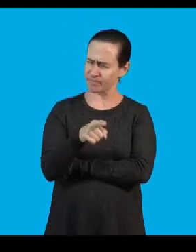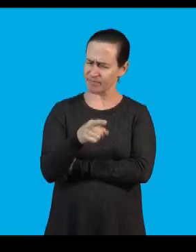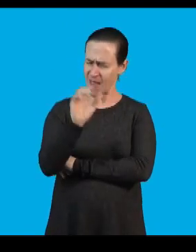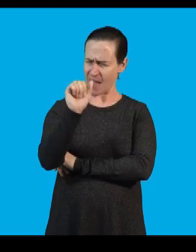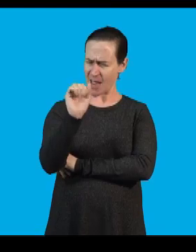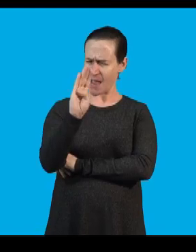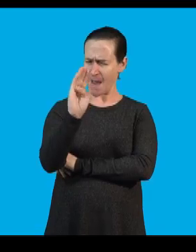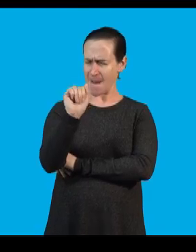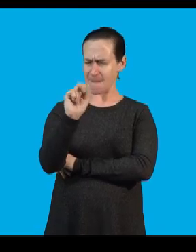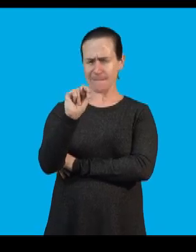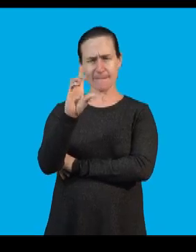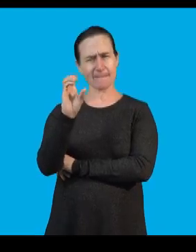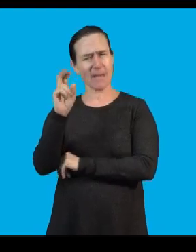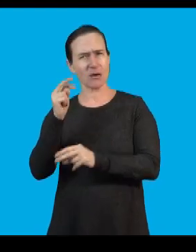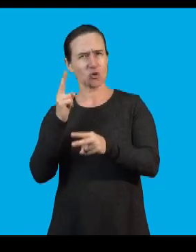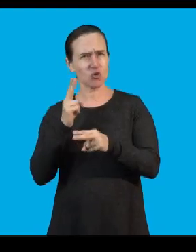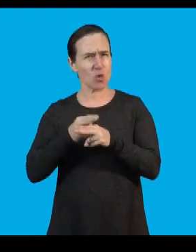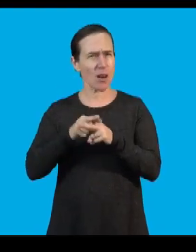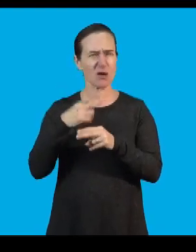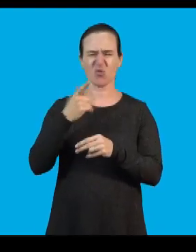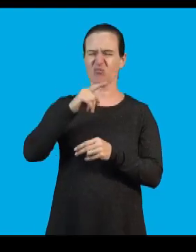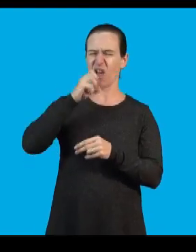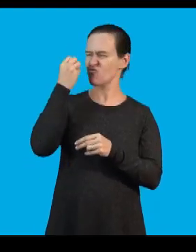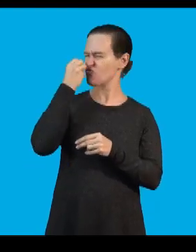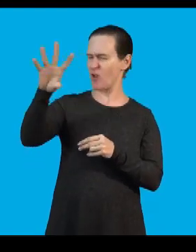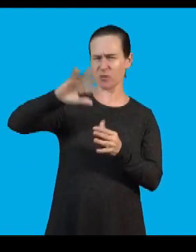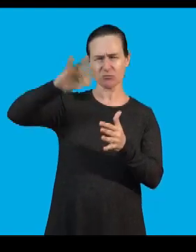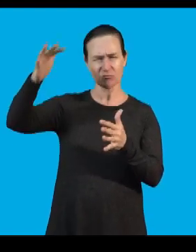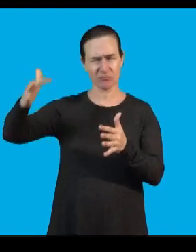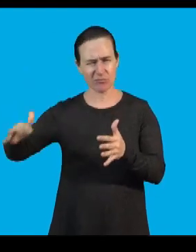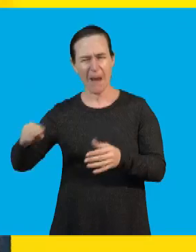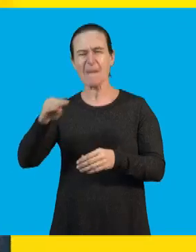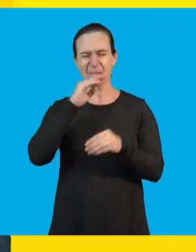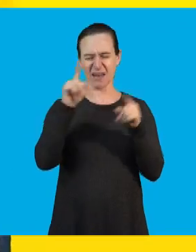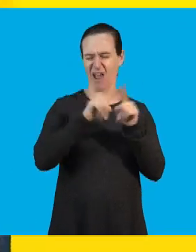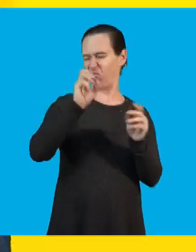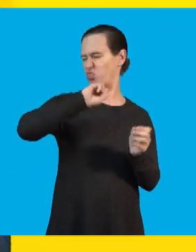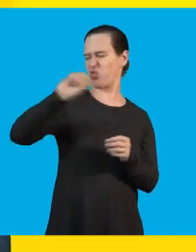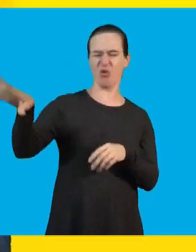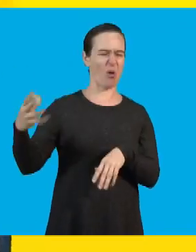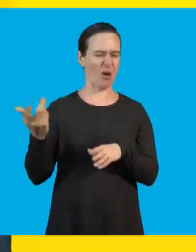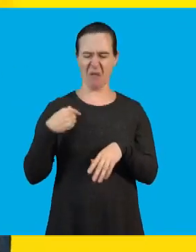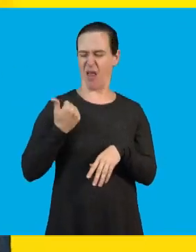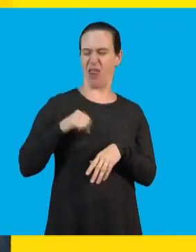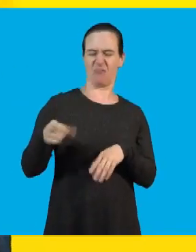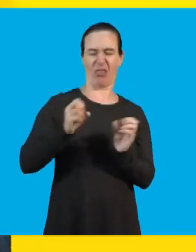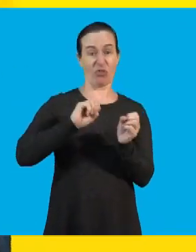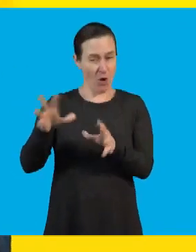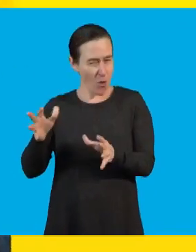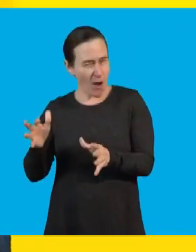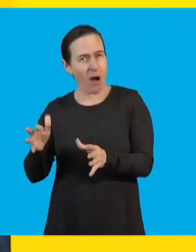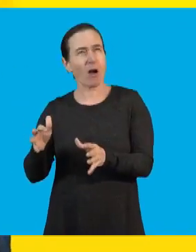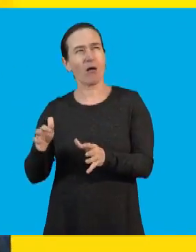in dirty toilets or on rubbish dumps, which means that somehow they were left, they were thrown away, they were